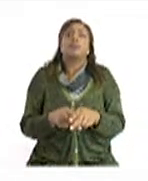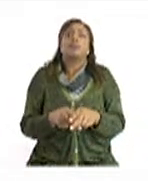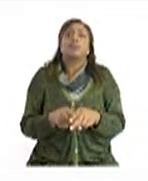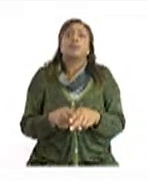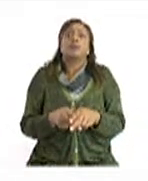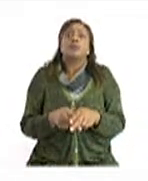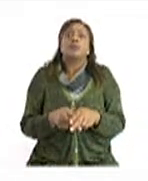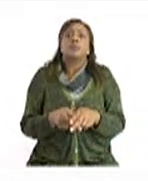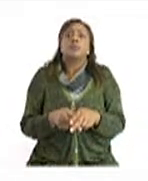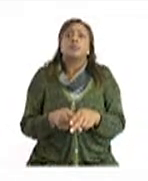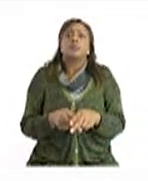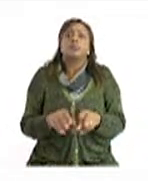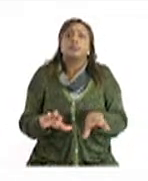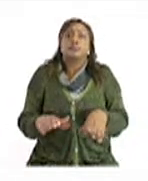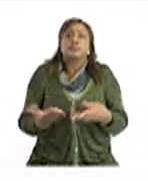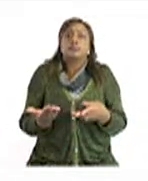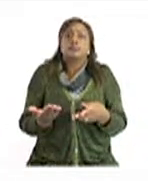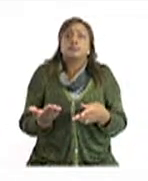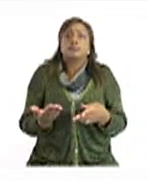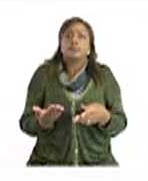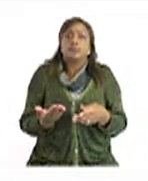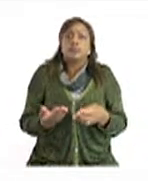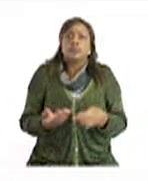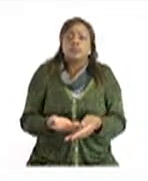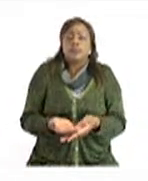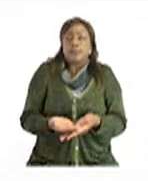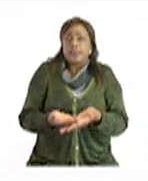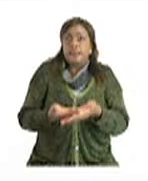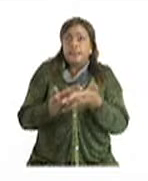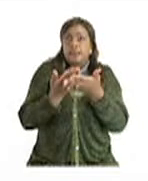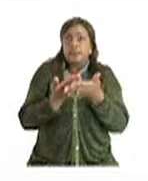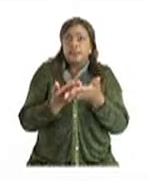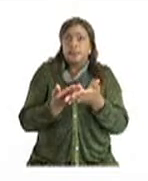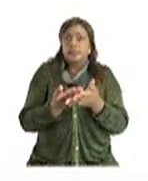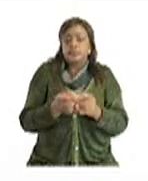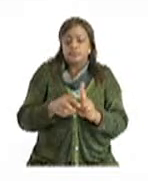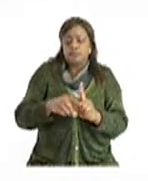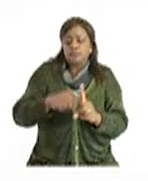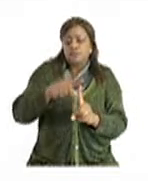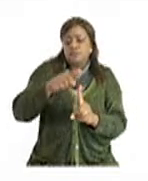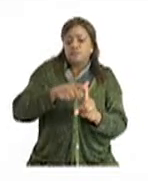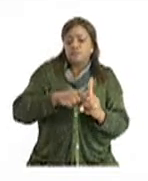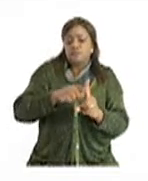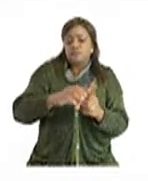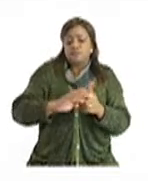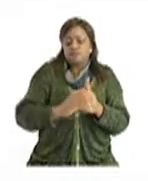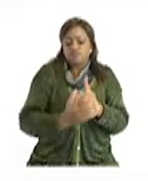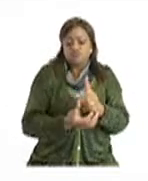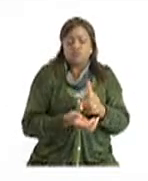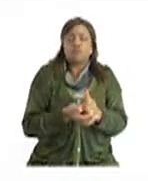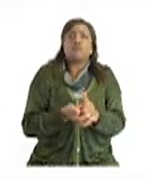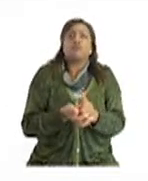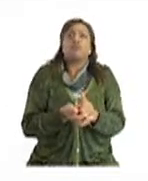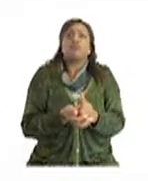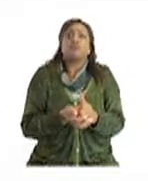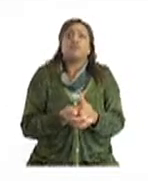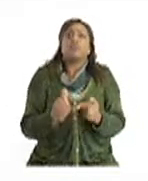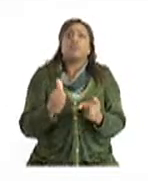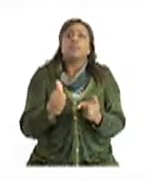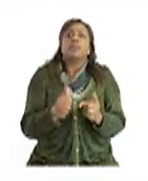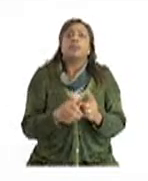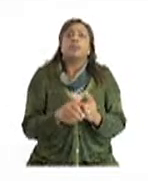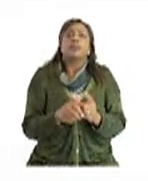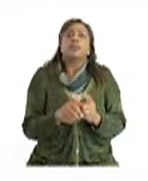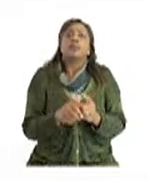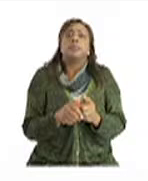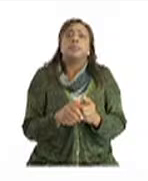to do this, they require an optimal temperature that is provided by the scrotum. And